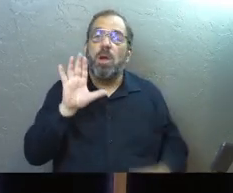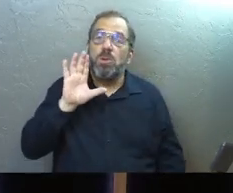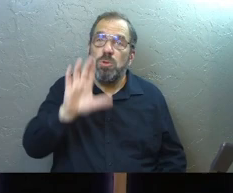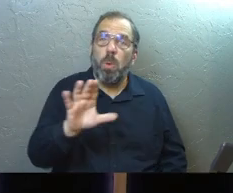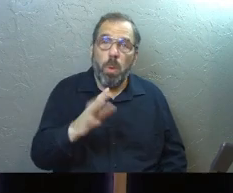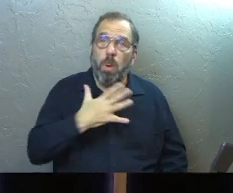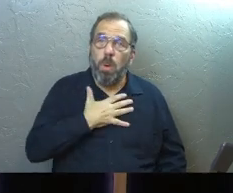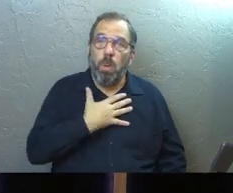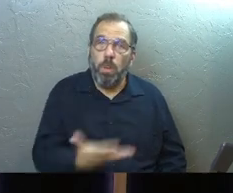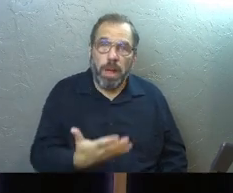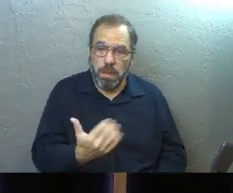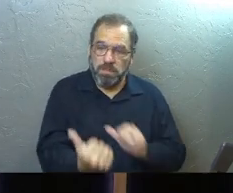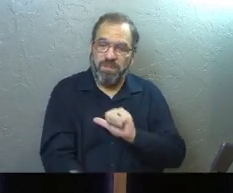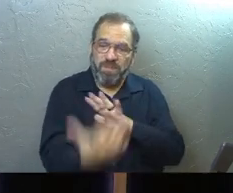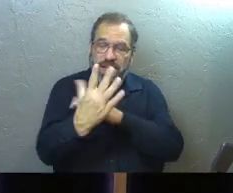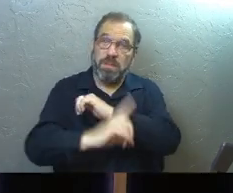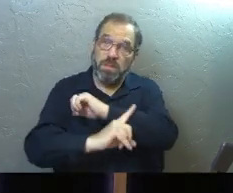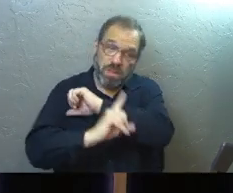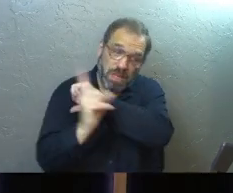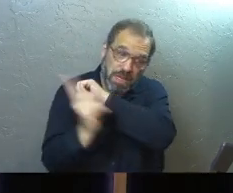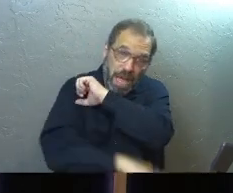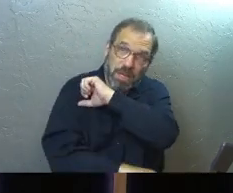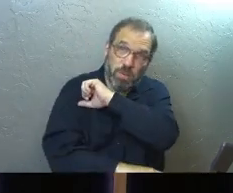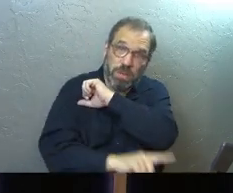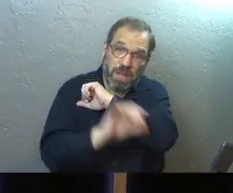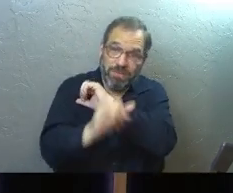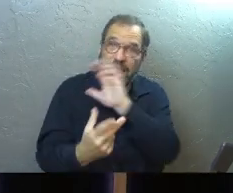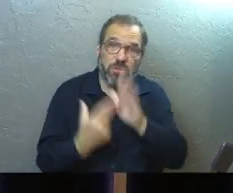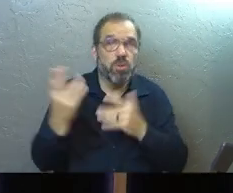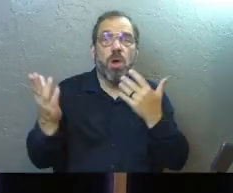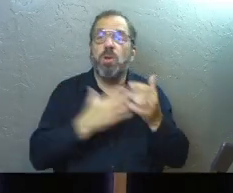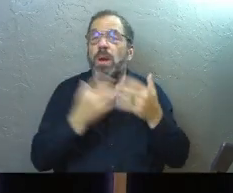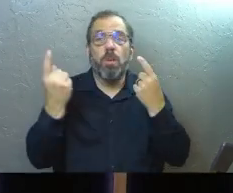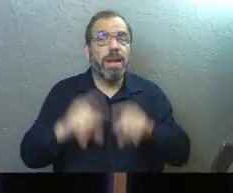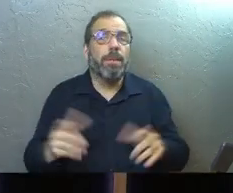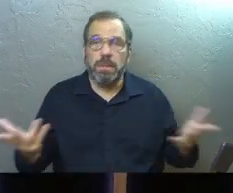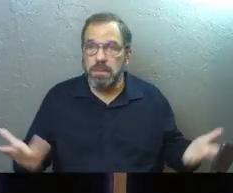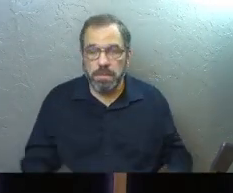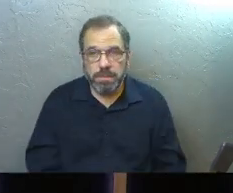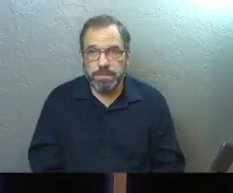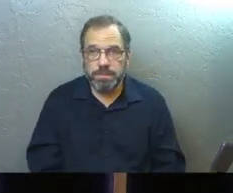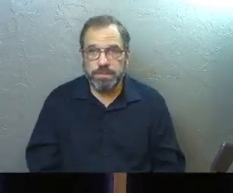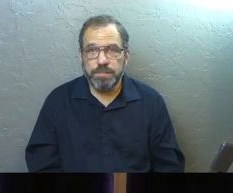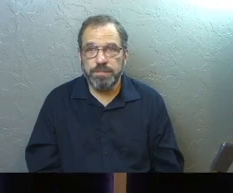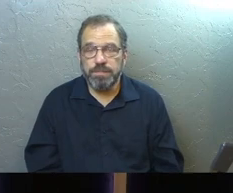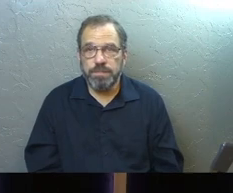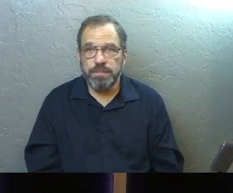you're willing to face the consequences of the truth, no matter what they are.